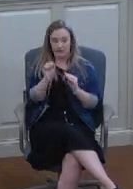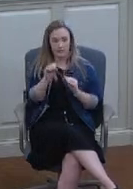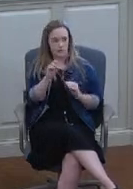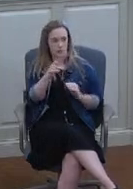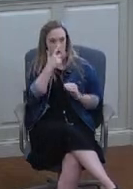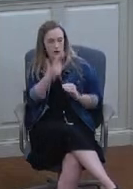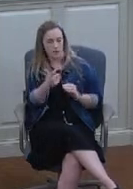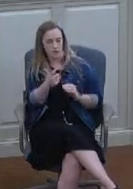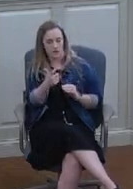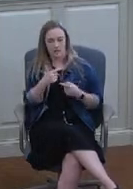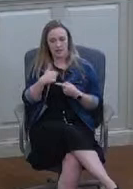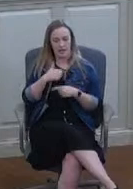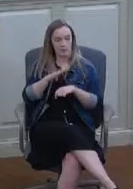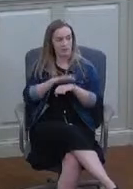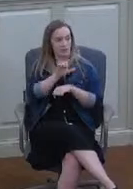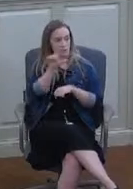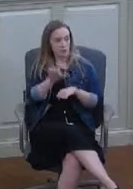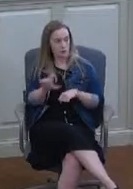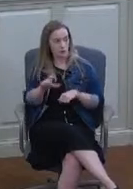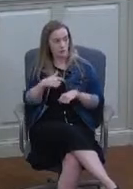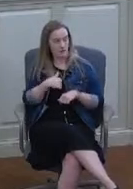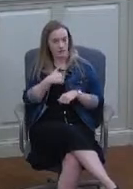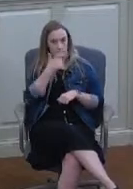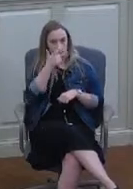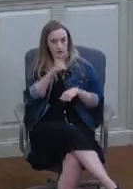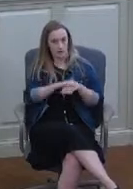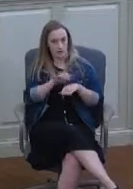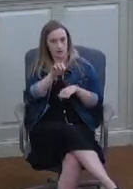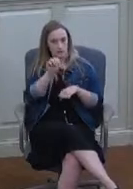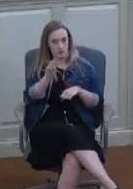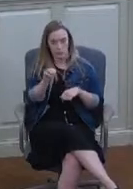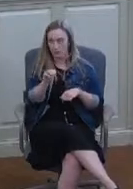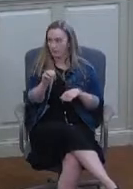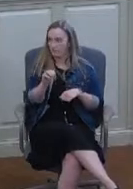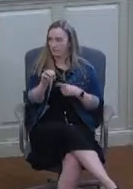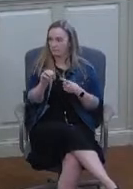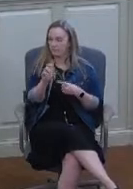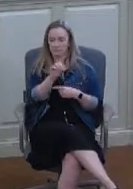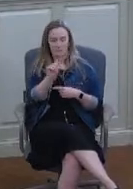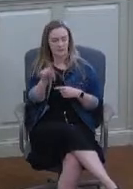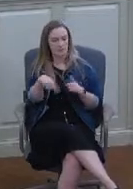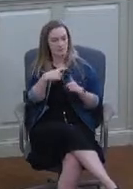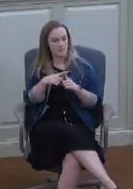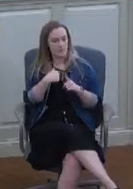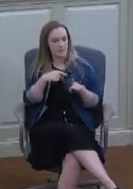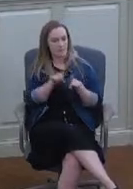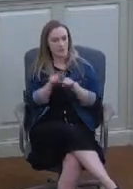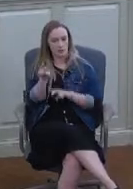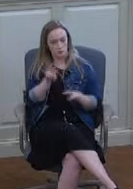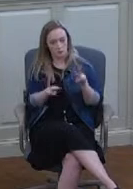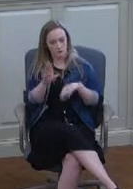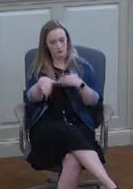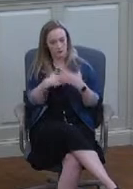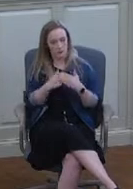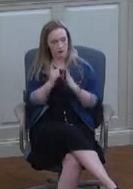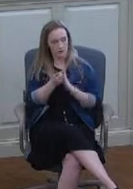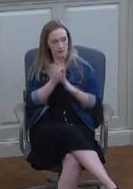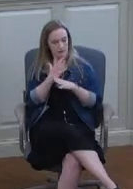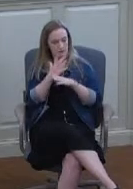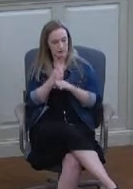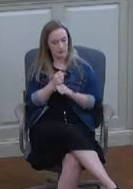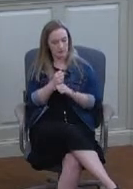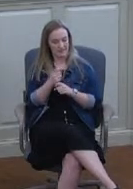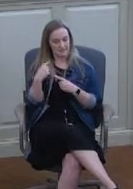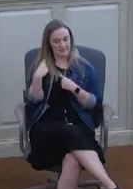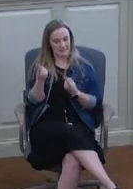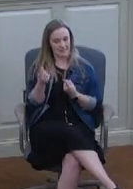Yeah, January. and And I was he there by watching. Zoom. You were watching by Zoom? Yes, sir. And I've also reviewed Yes. the minutes and those types of things